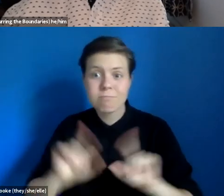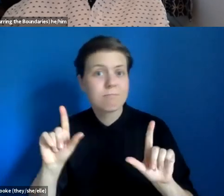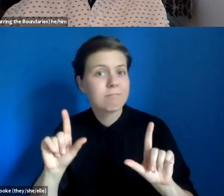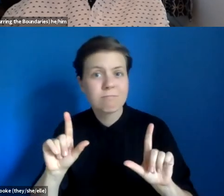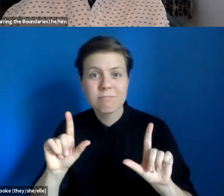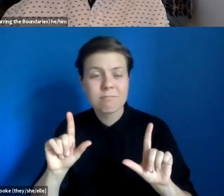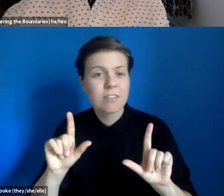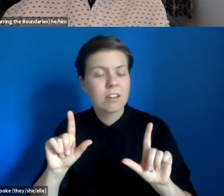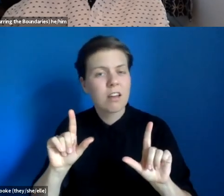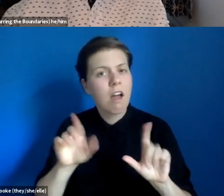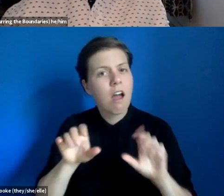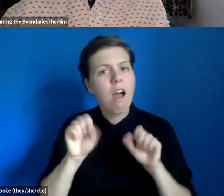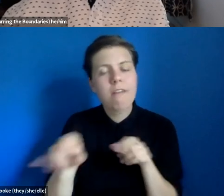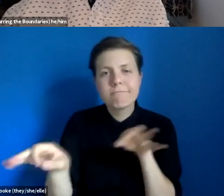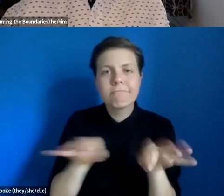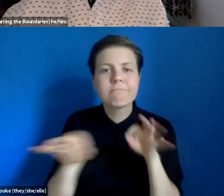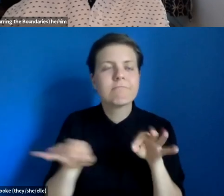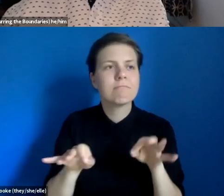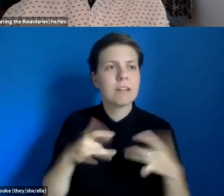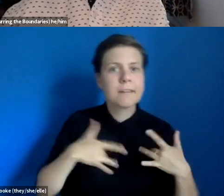know, the details of the events.